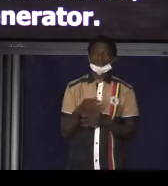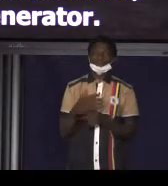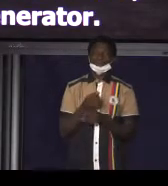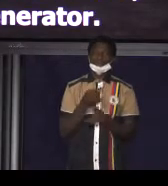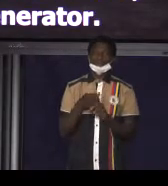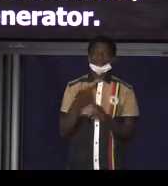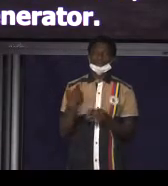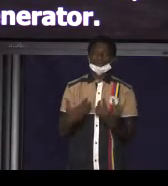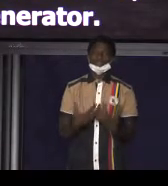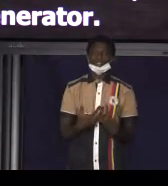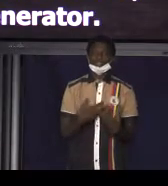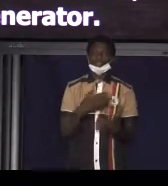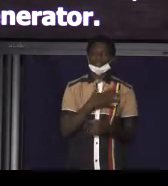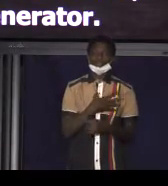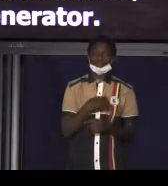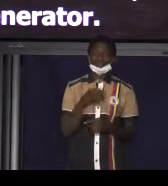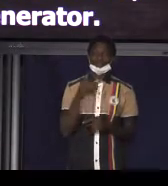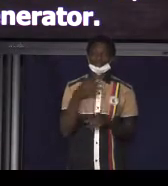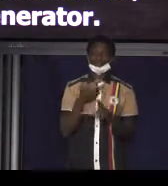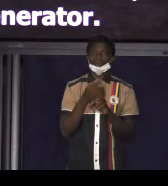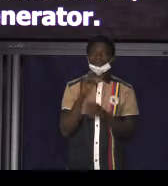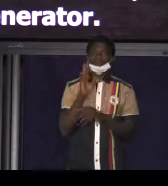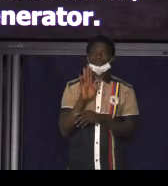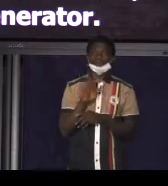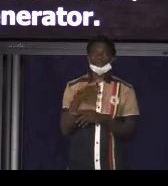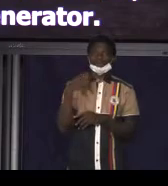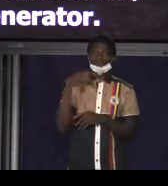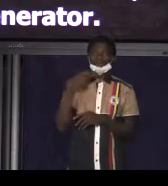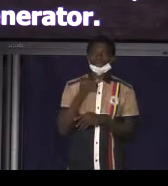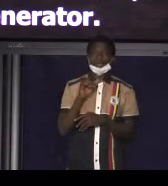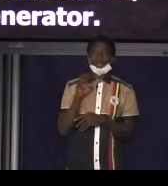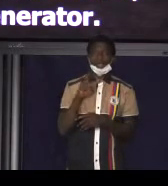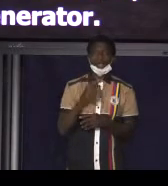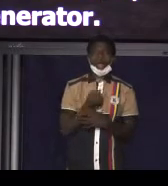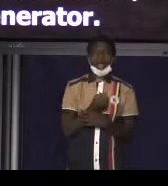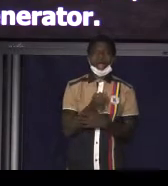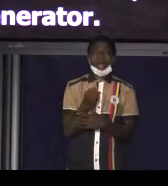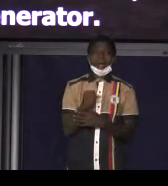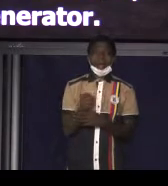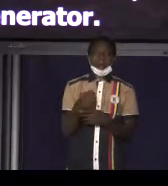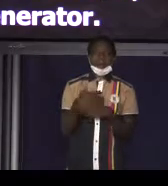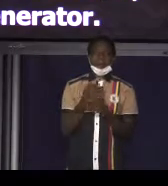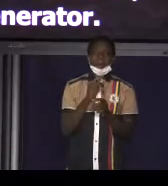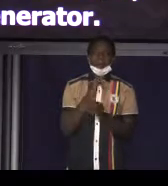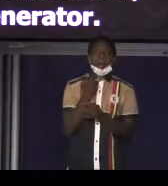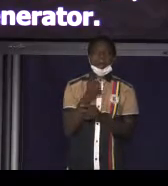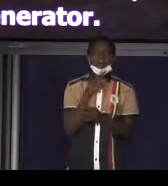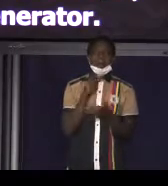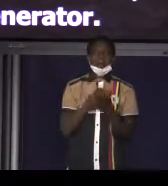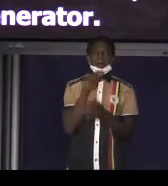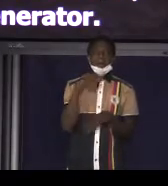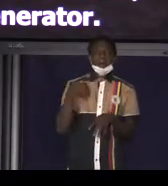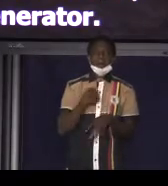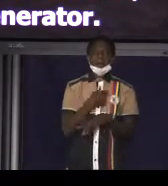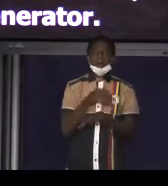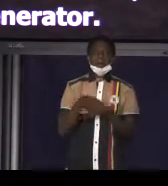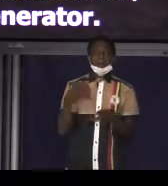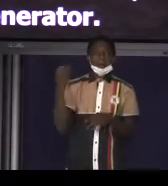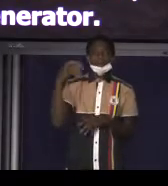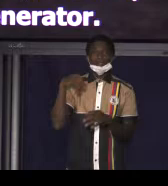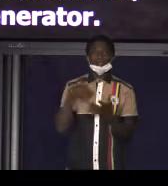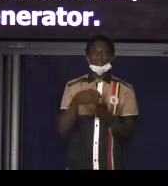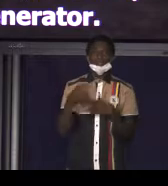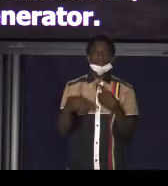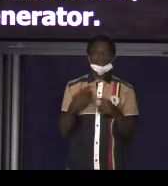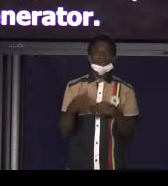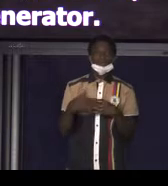power gotten from generator or the one your PACN distribution company is what you regard to as electricity. It